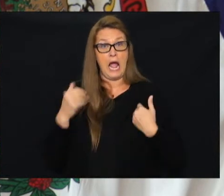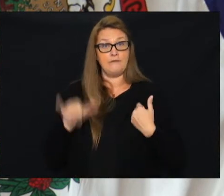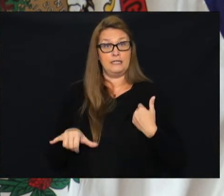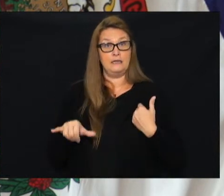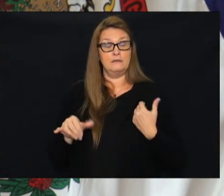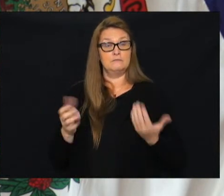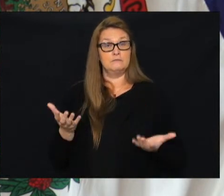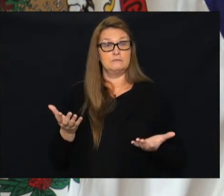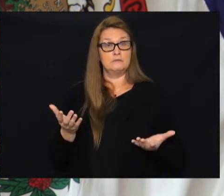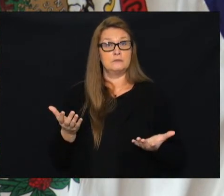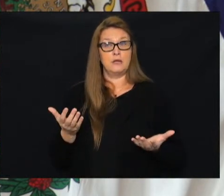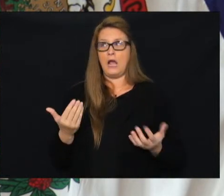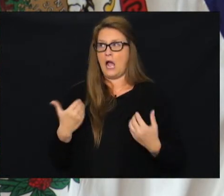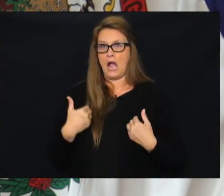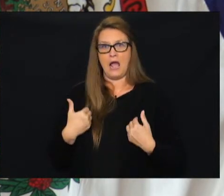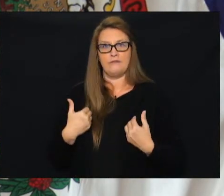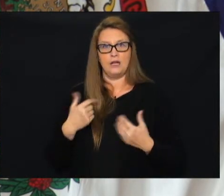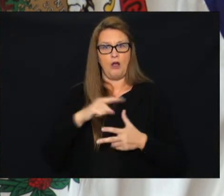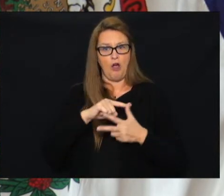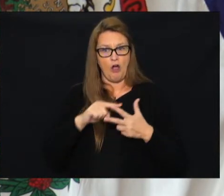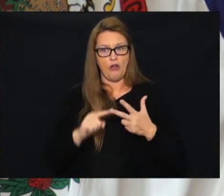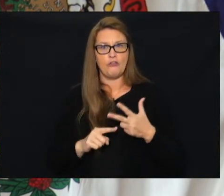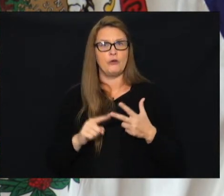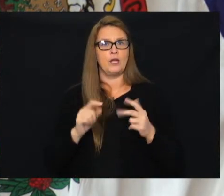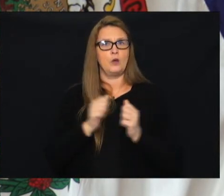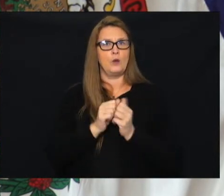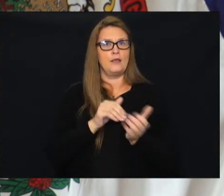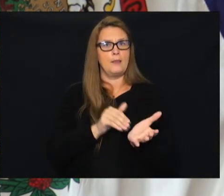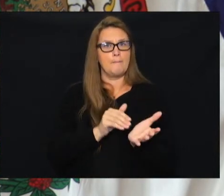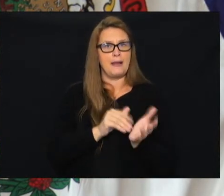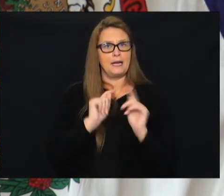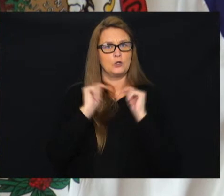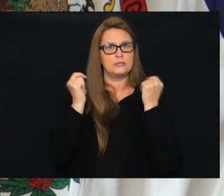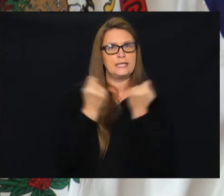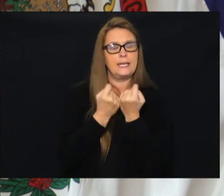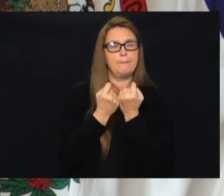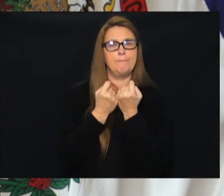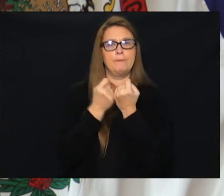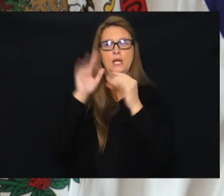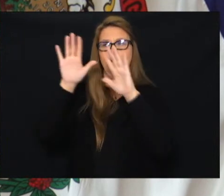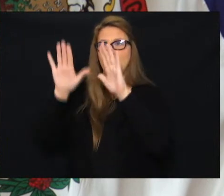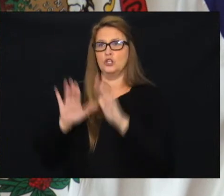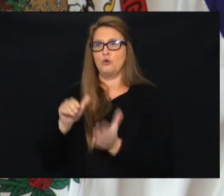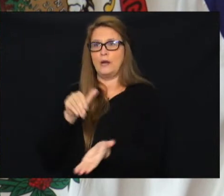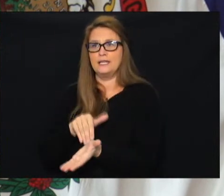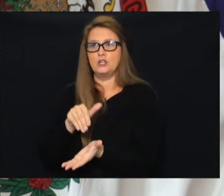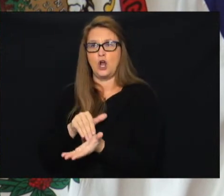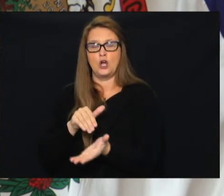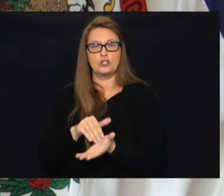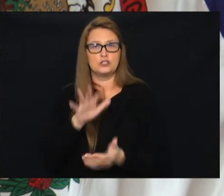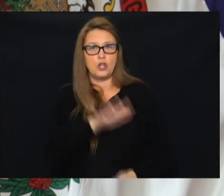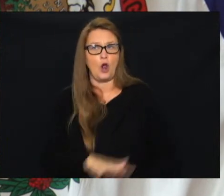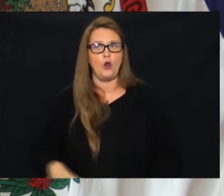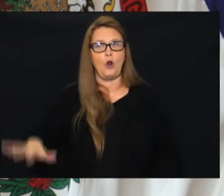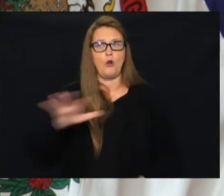the confidence in all of the medical team all around me and the great doctors all across this whole state.